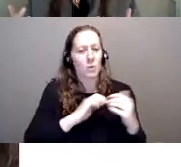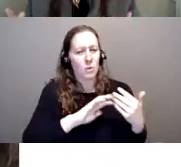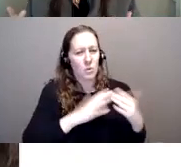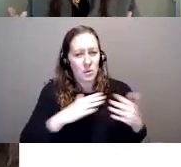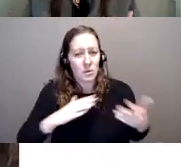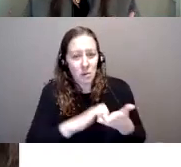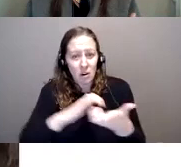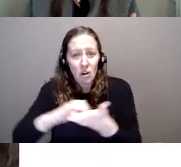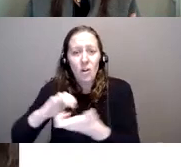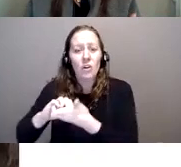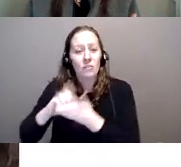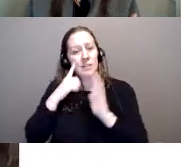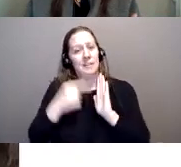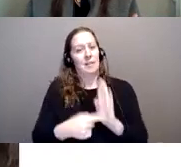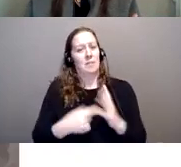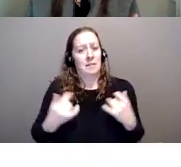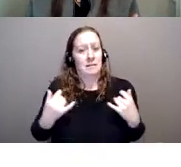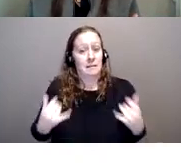these that were highlighted today.